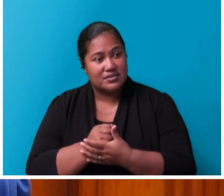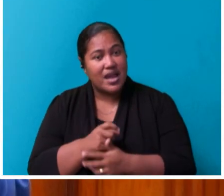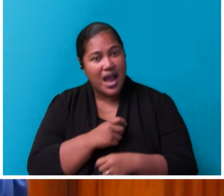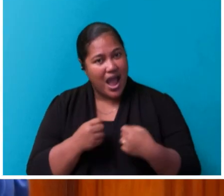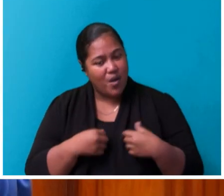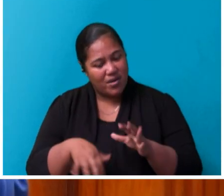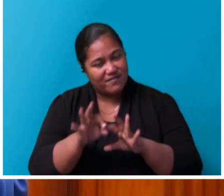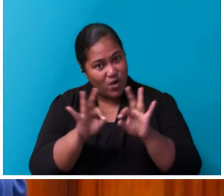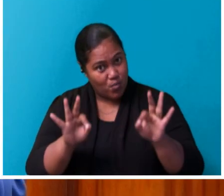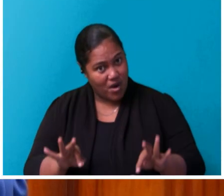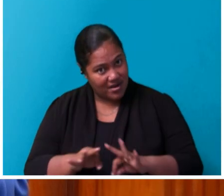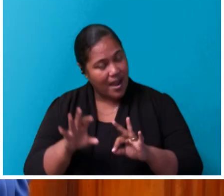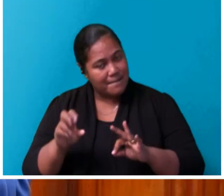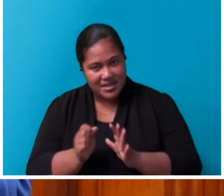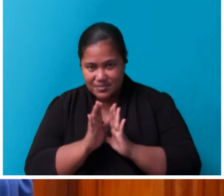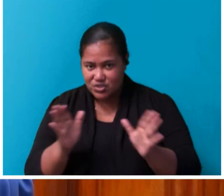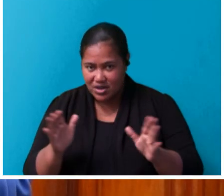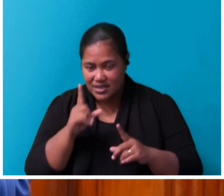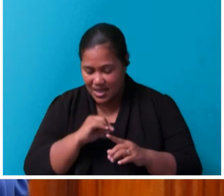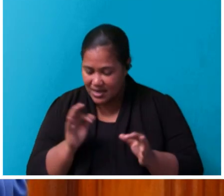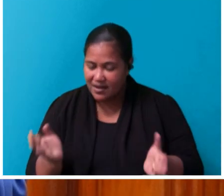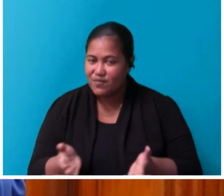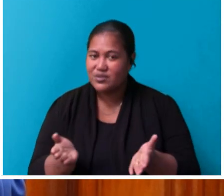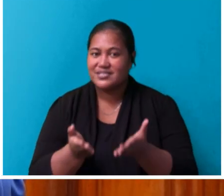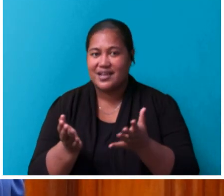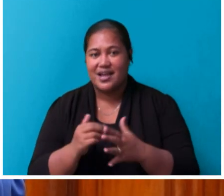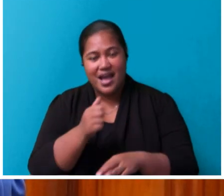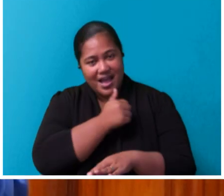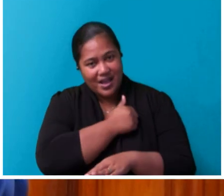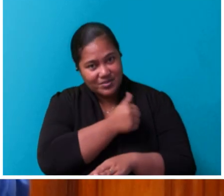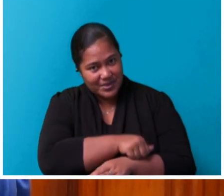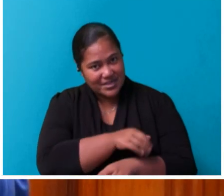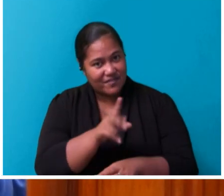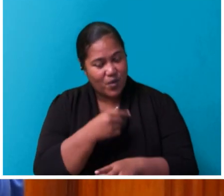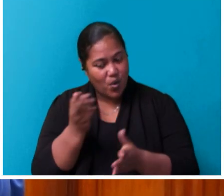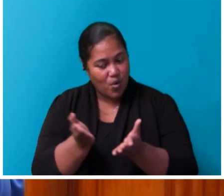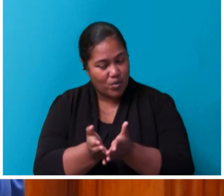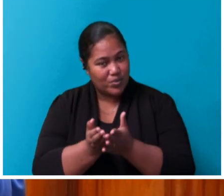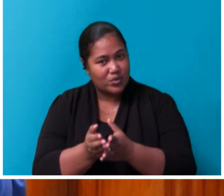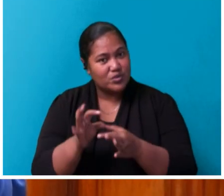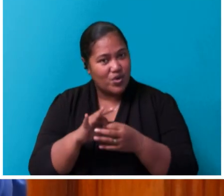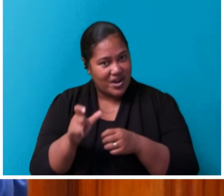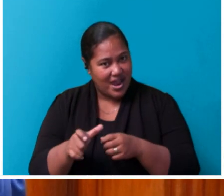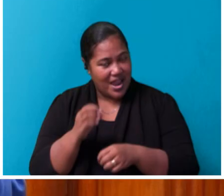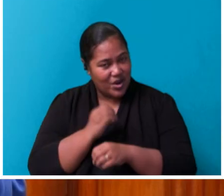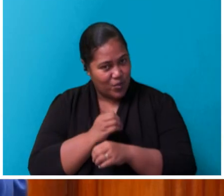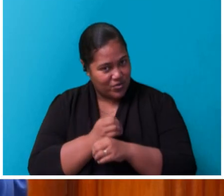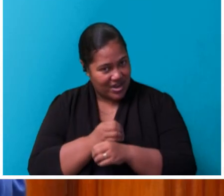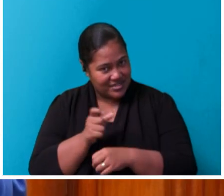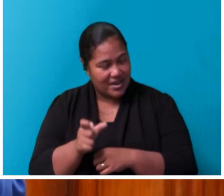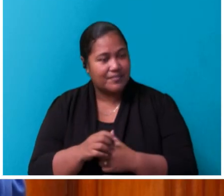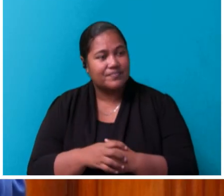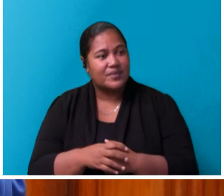frameworks are robust and that they foster accountability among vessel owners and operators. We must work together to create an environment